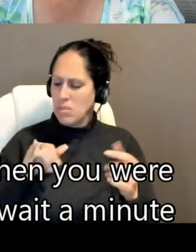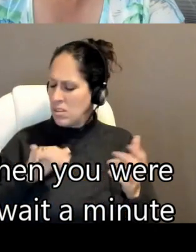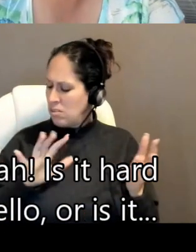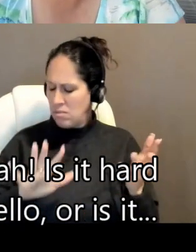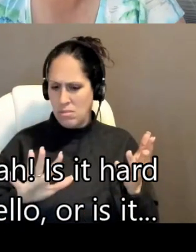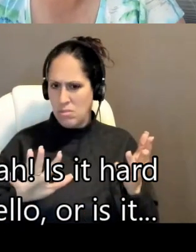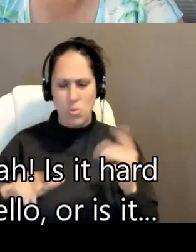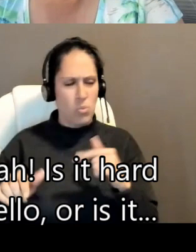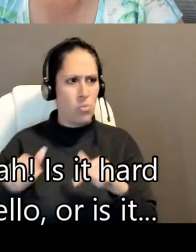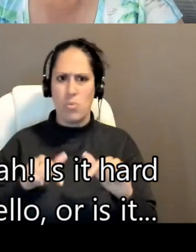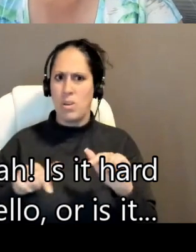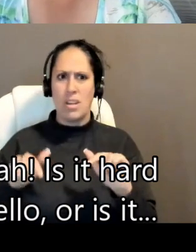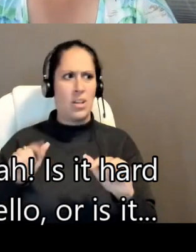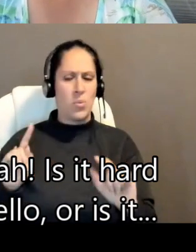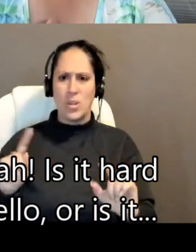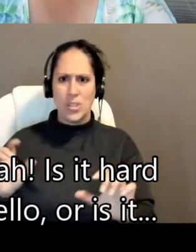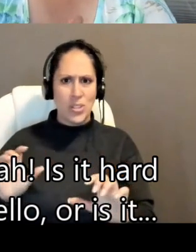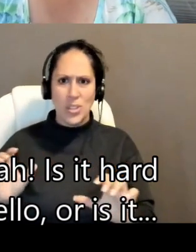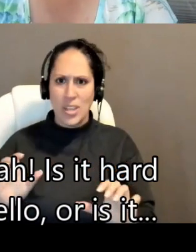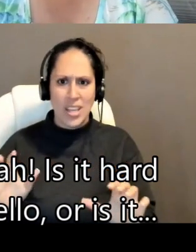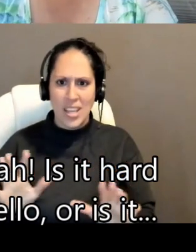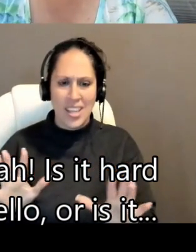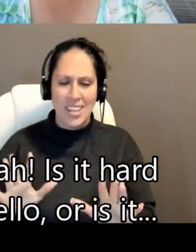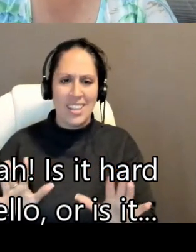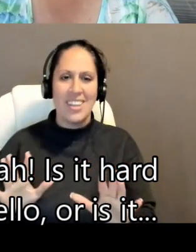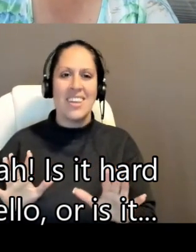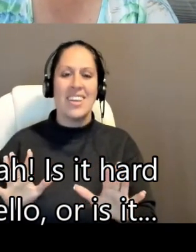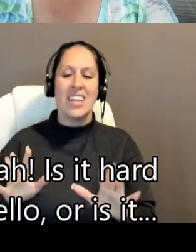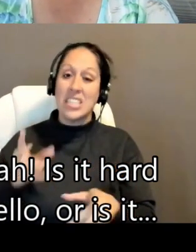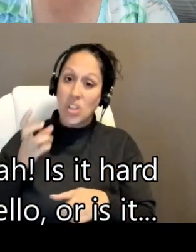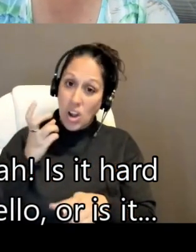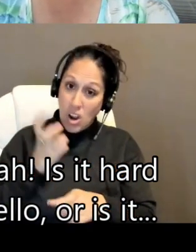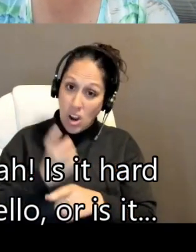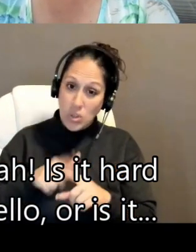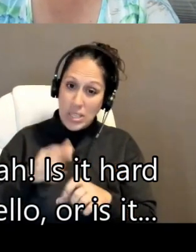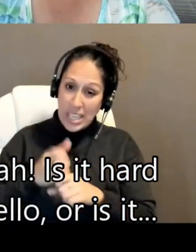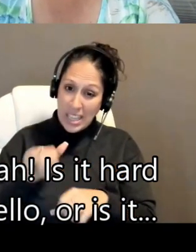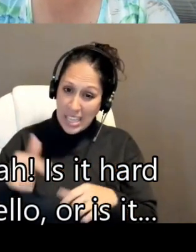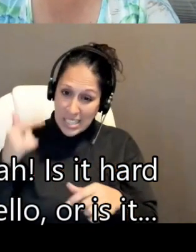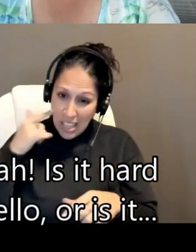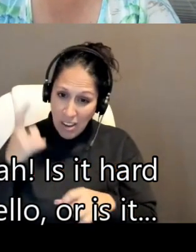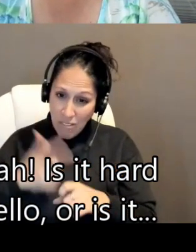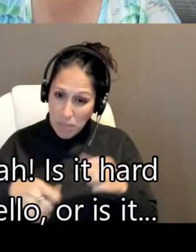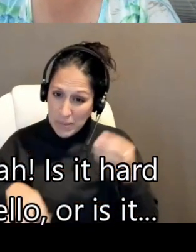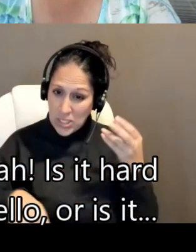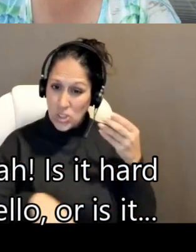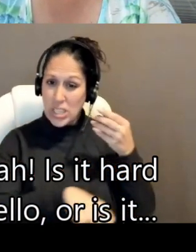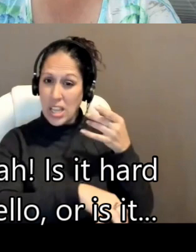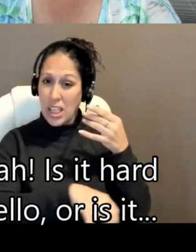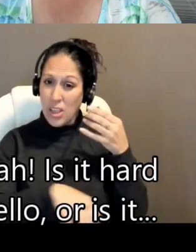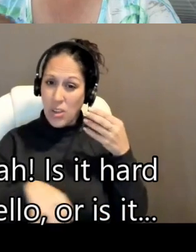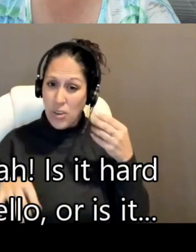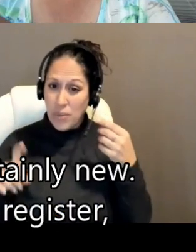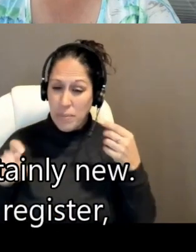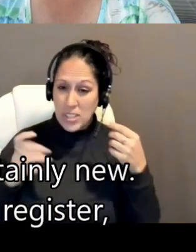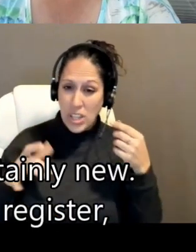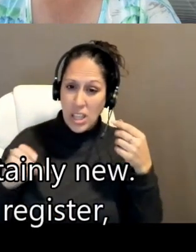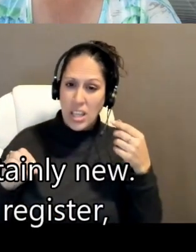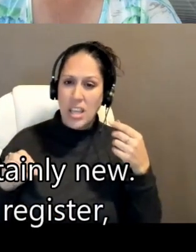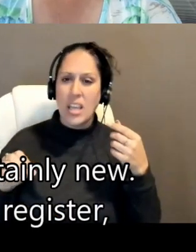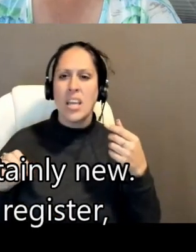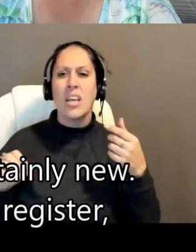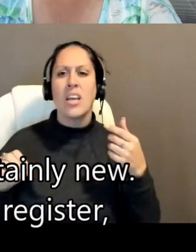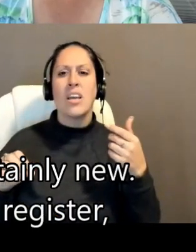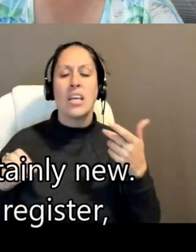wait a minute, what is he doing? Yeah. Is it hard to get that sound from a cello? Or is it It's just certainly the way